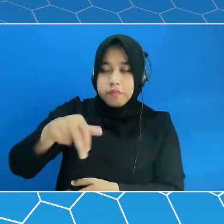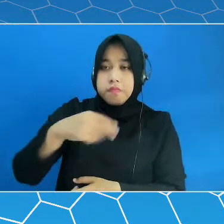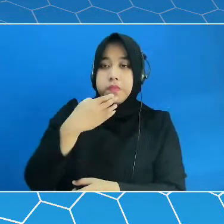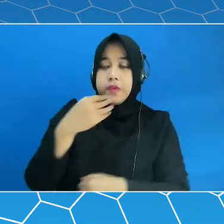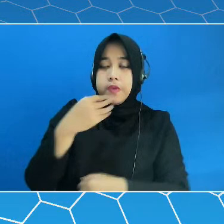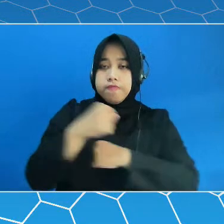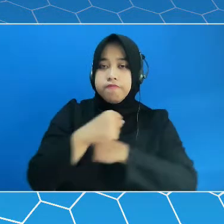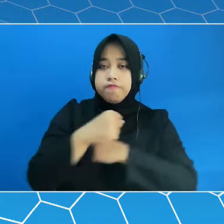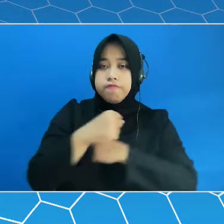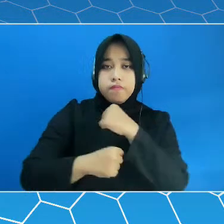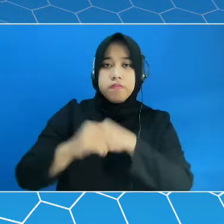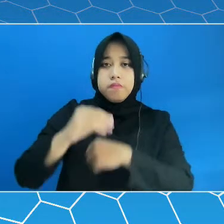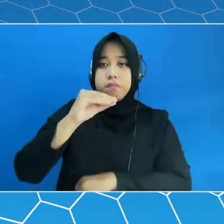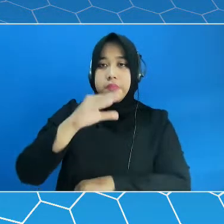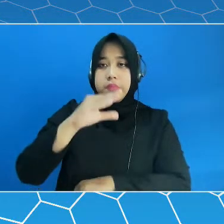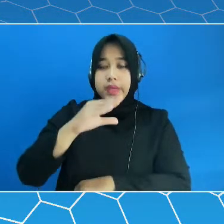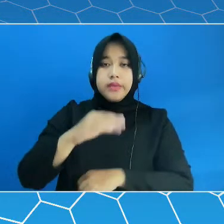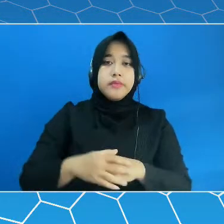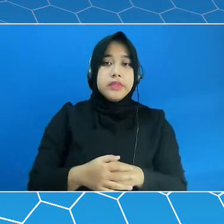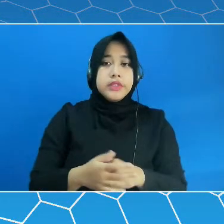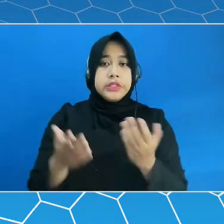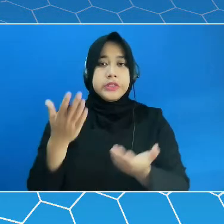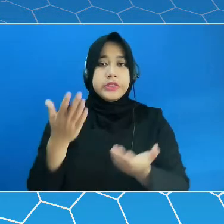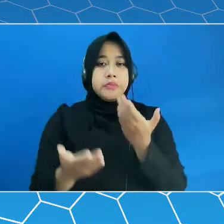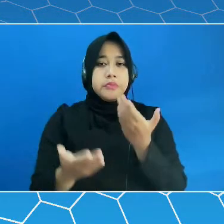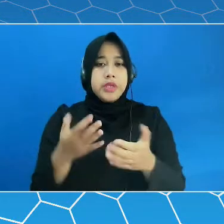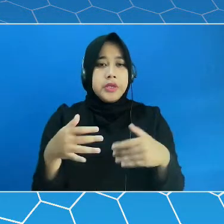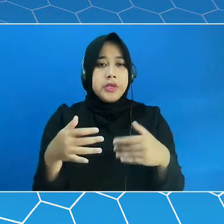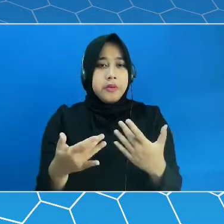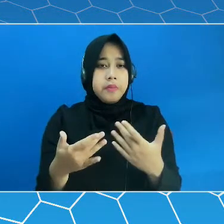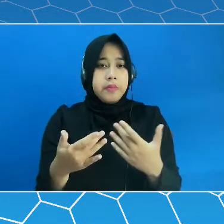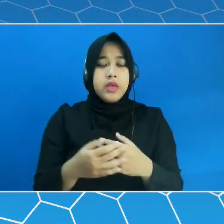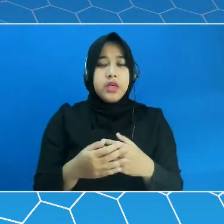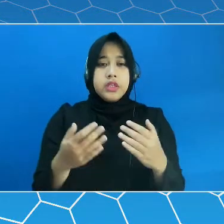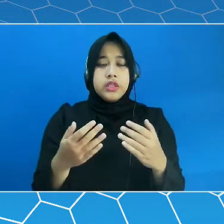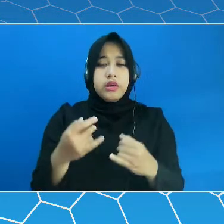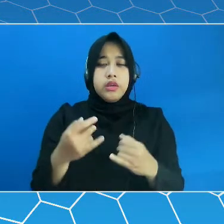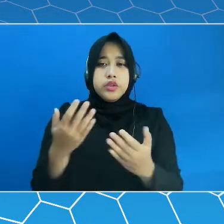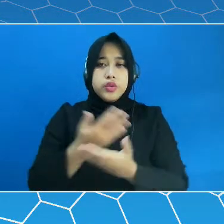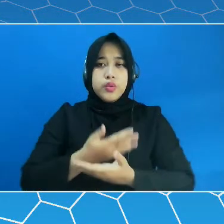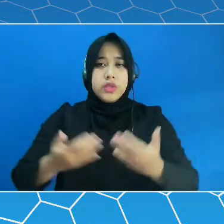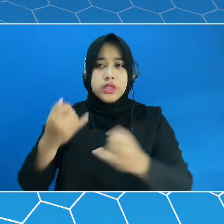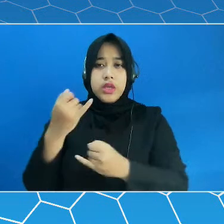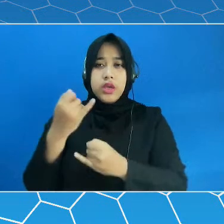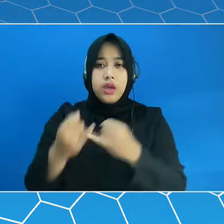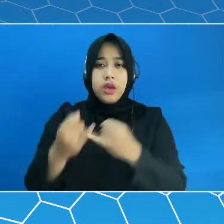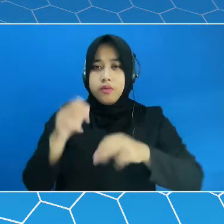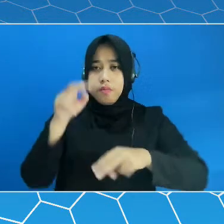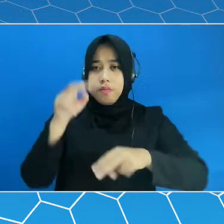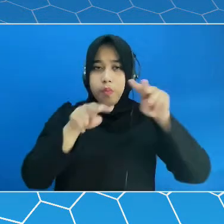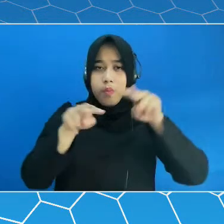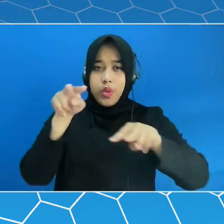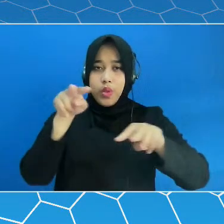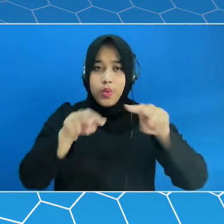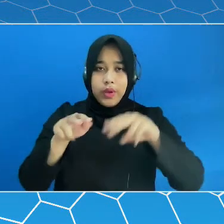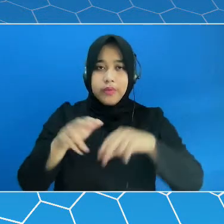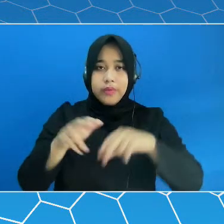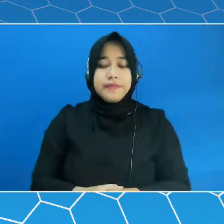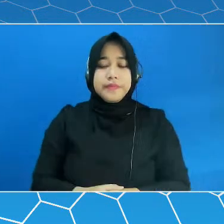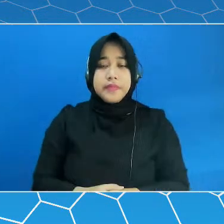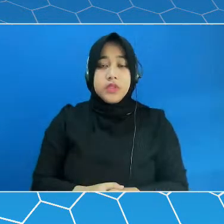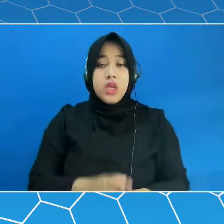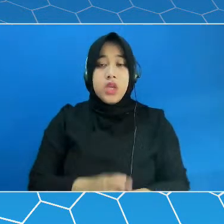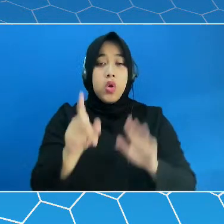the monitoring period. But longitudinal observation over a long period of time can also